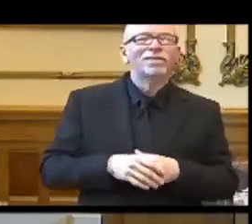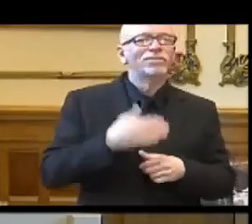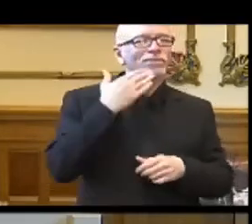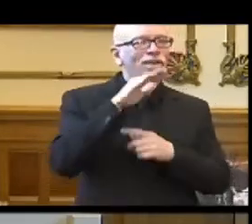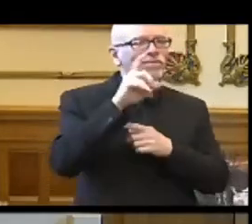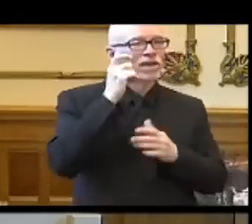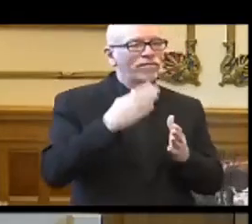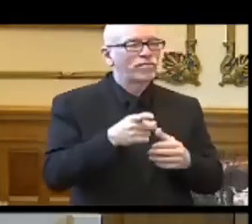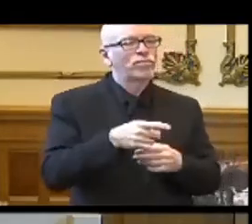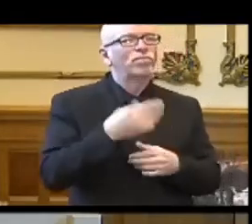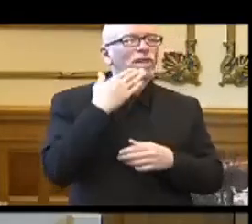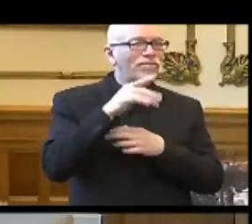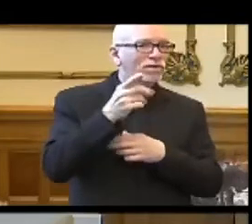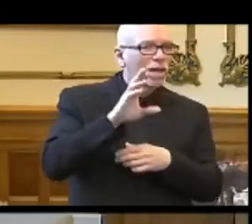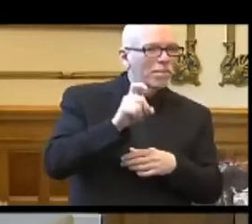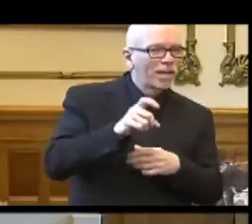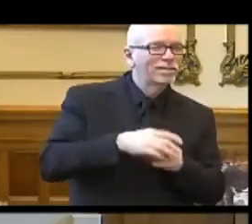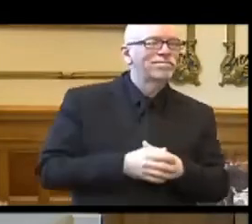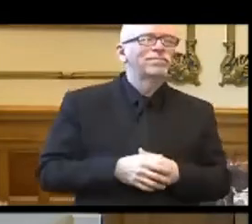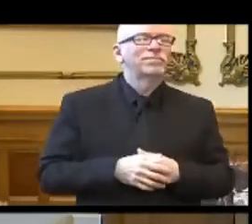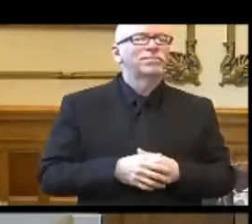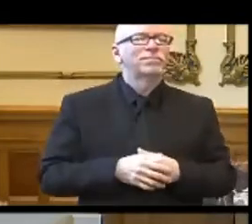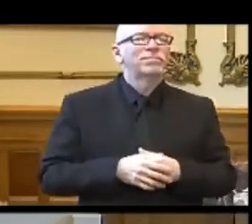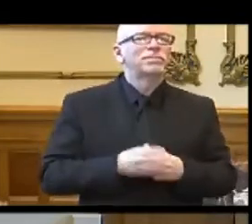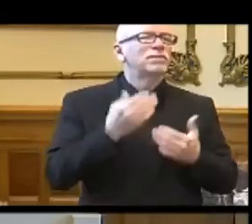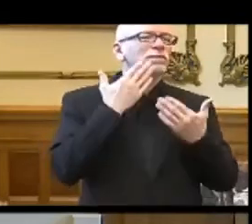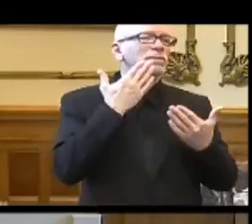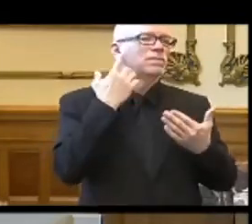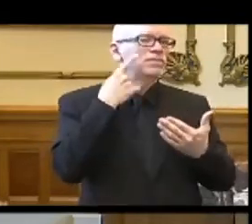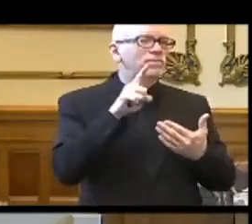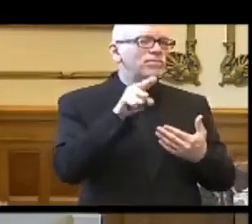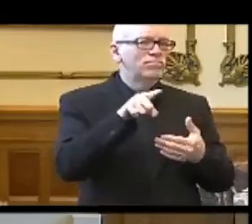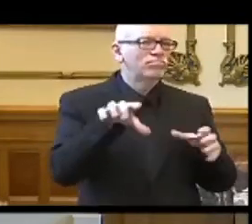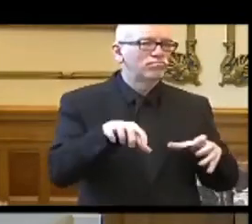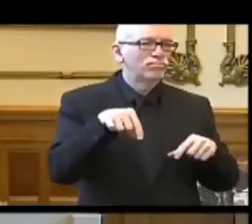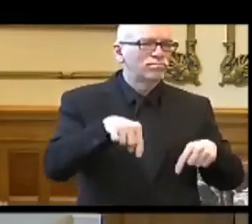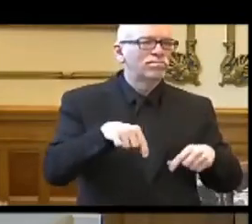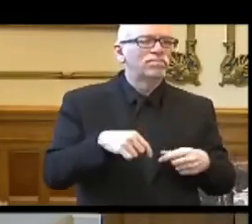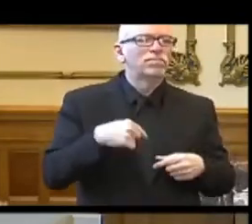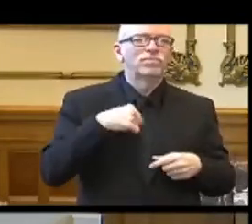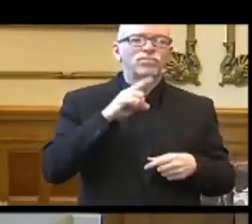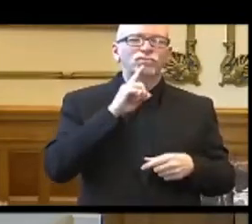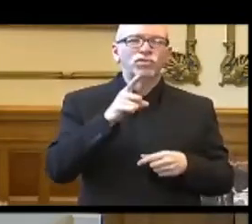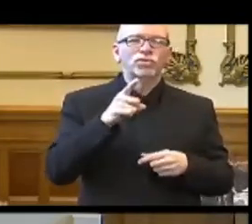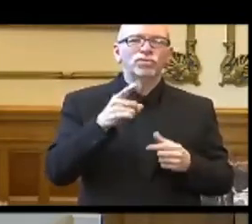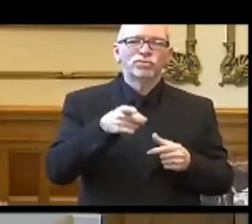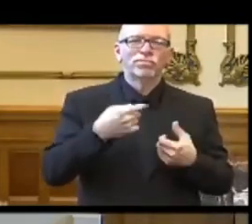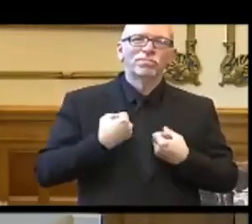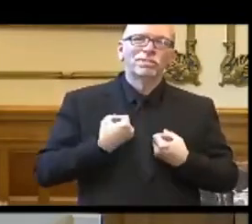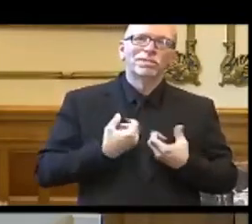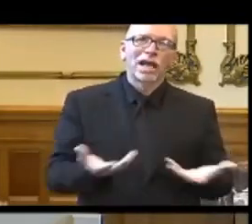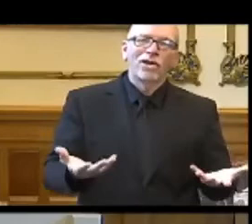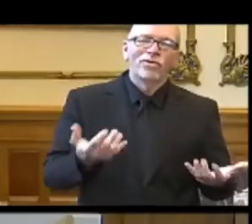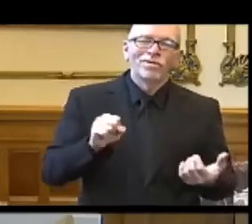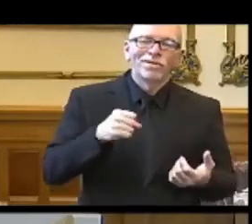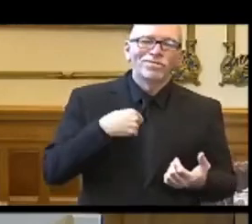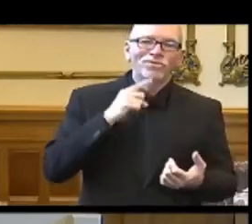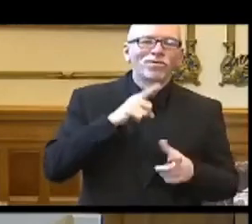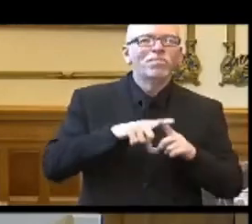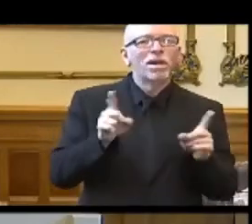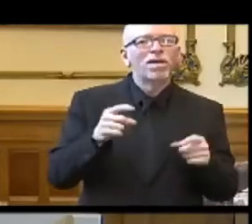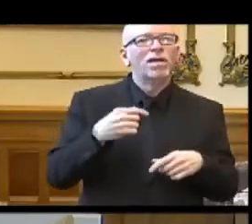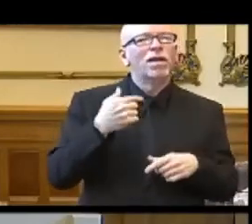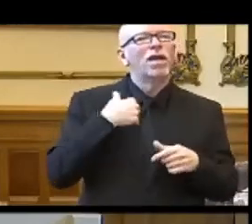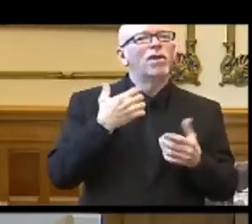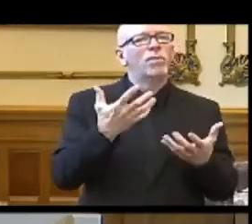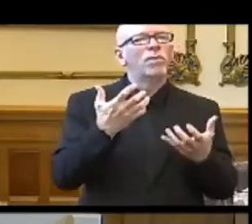afternoon, Governor. Good afternoon, Dr. Box. Thank you for doing this. I'm sure it's getting a little tiring for you, but I wanted